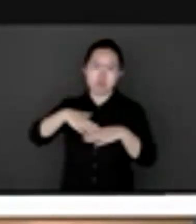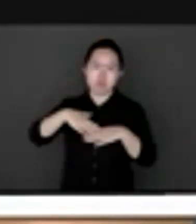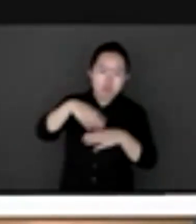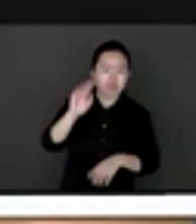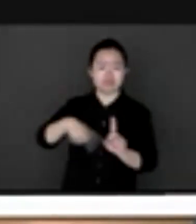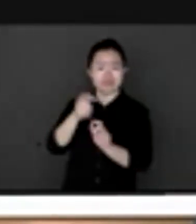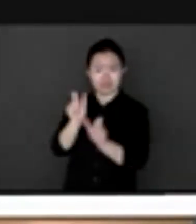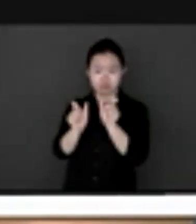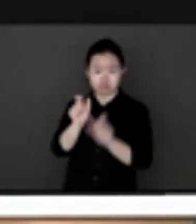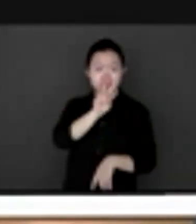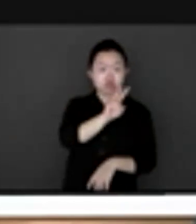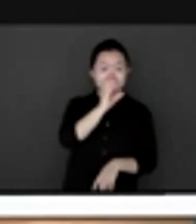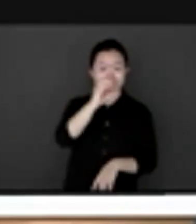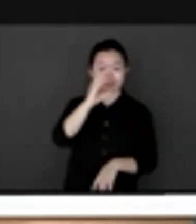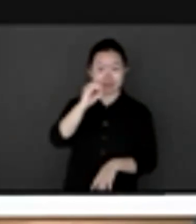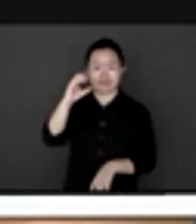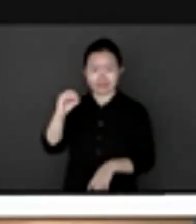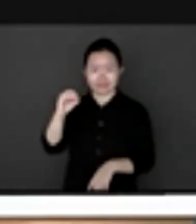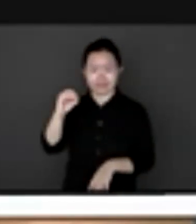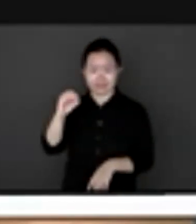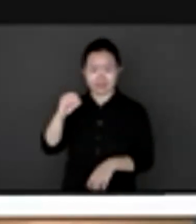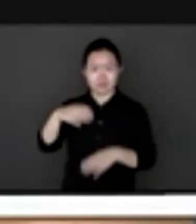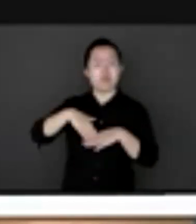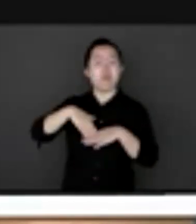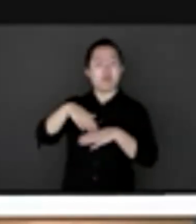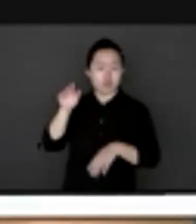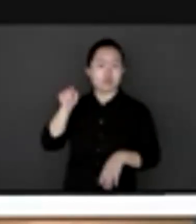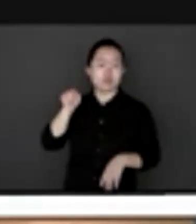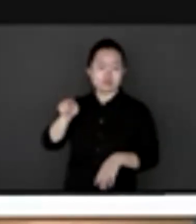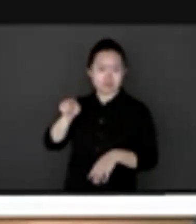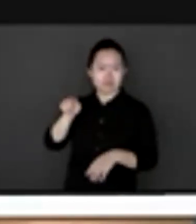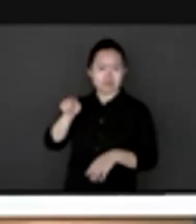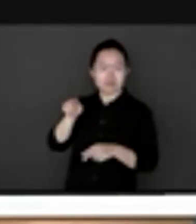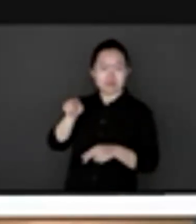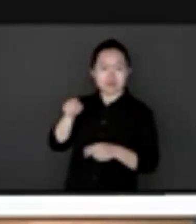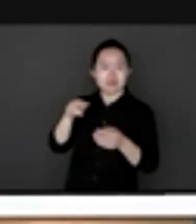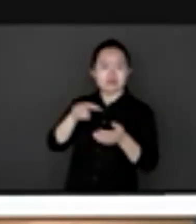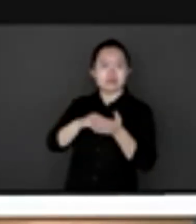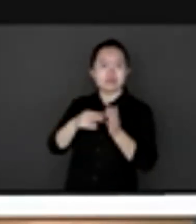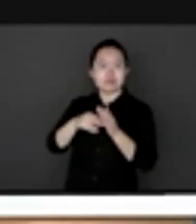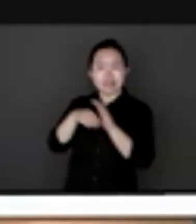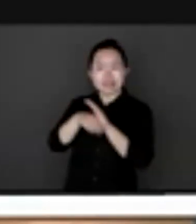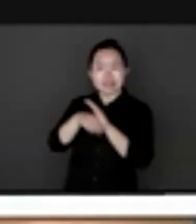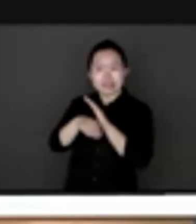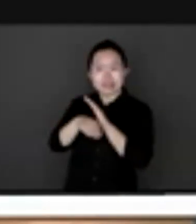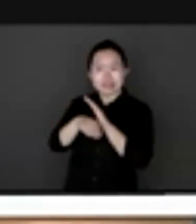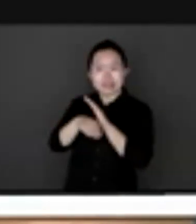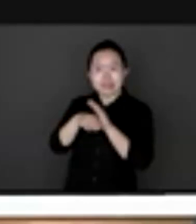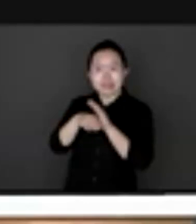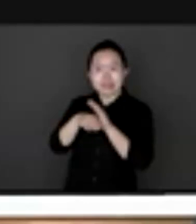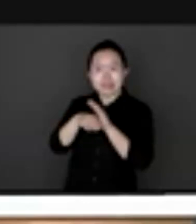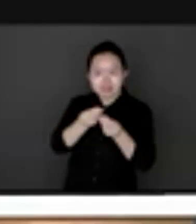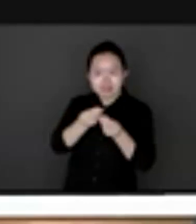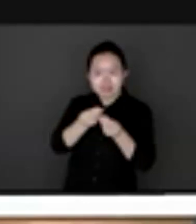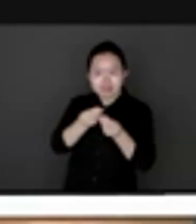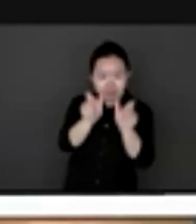that, with over 1 million web pages. So it's a single institution, but it's a very decentral institution,